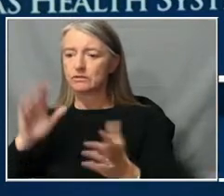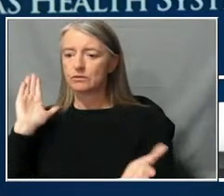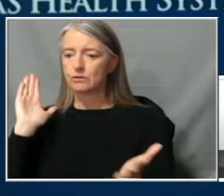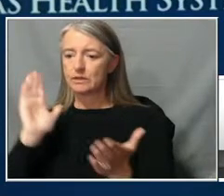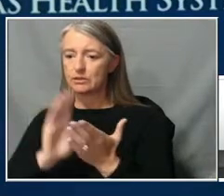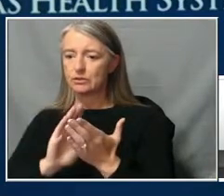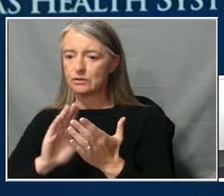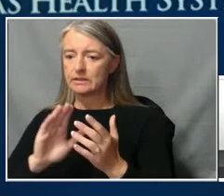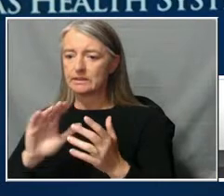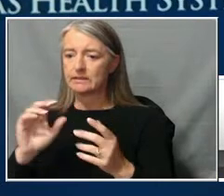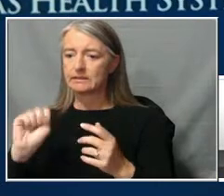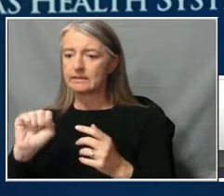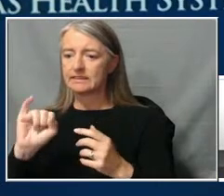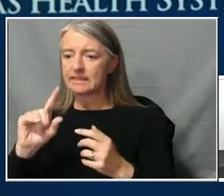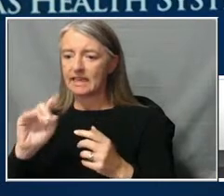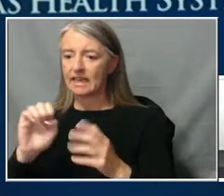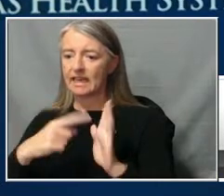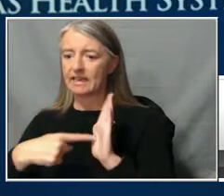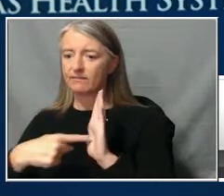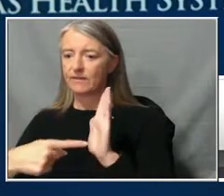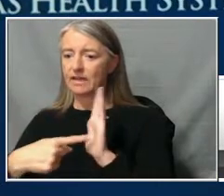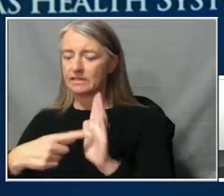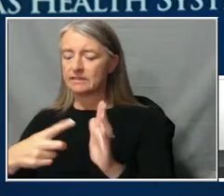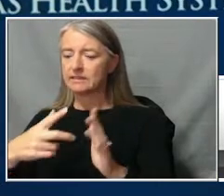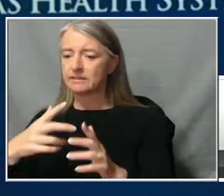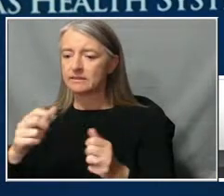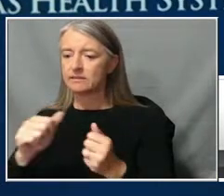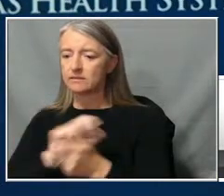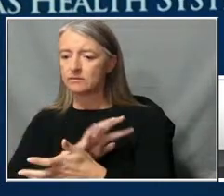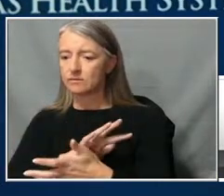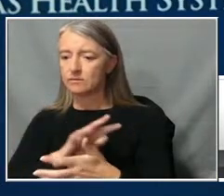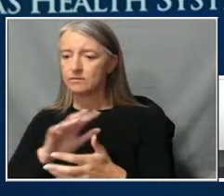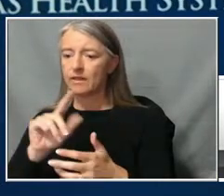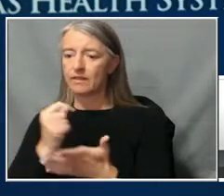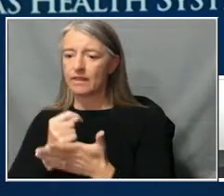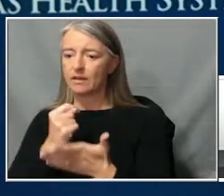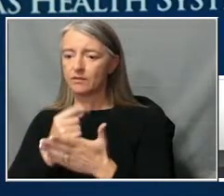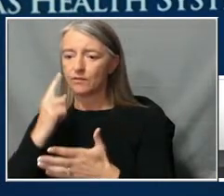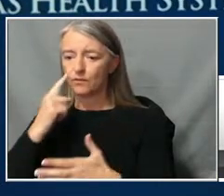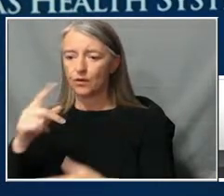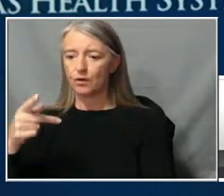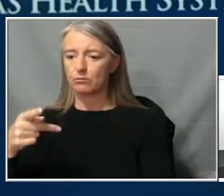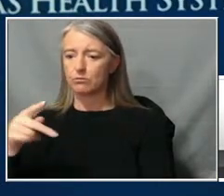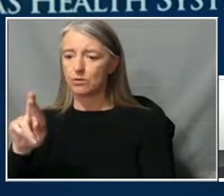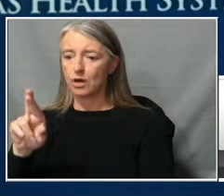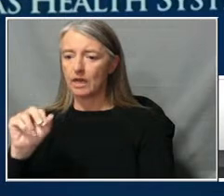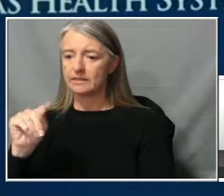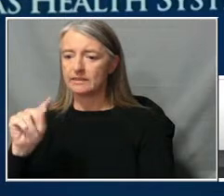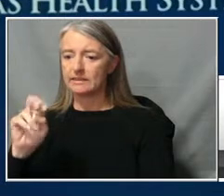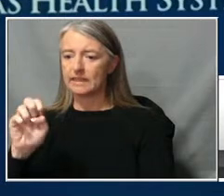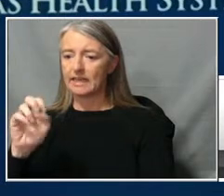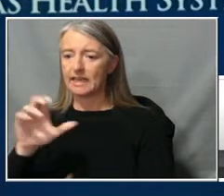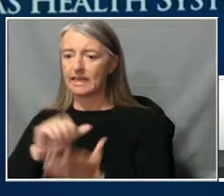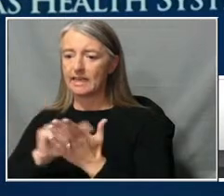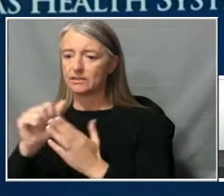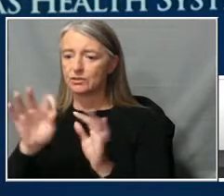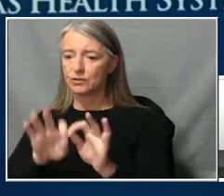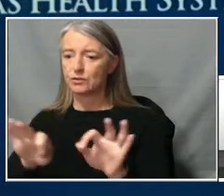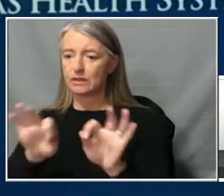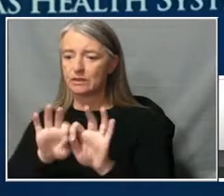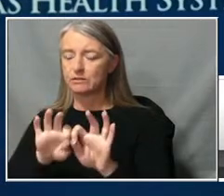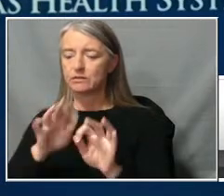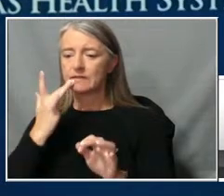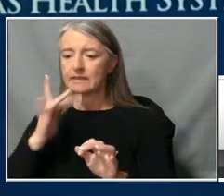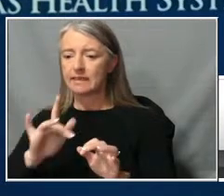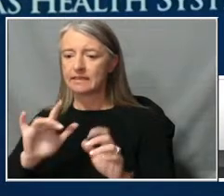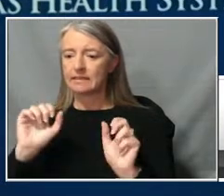side effects of any of the therapies that we use for prostate cancer is really critical. So we're very fortunate to have